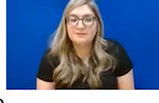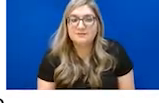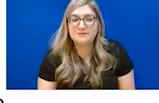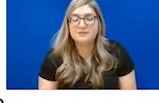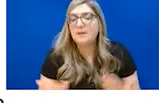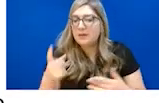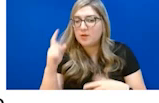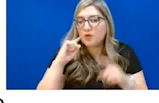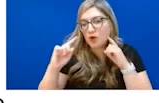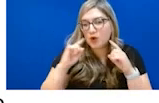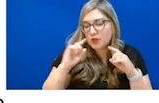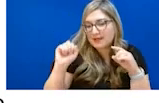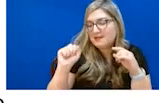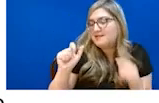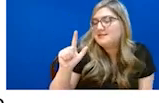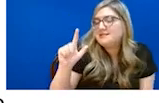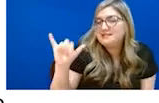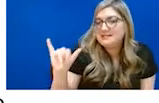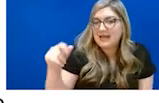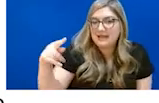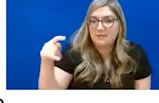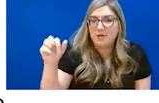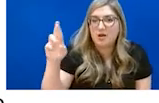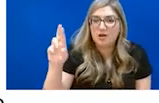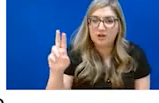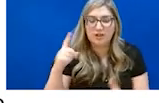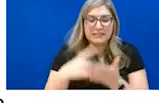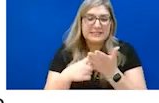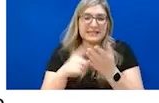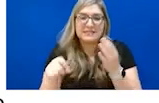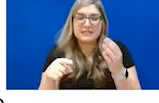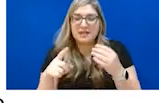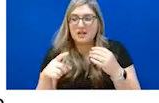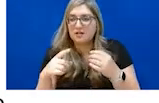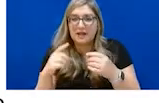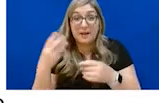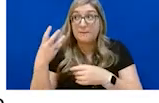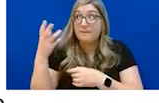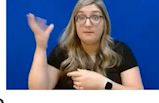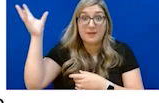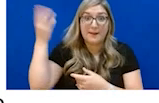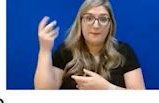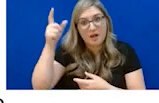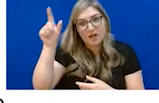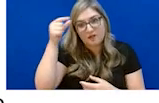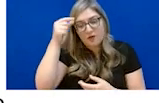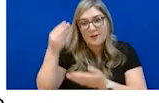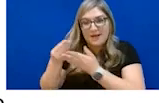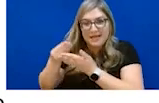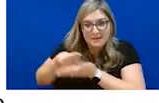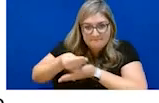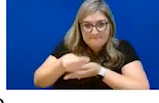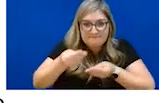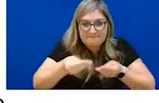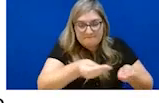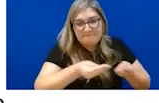there for adopting zero cost textbooks, we are discussing the idea about how, well, if